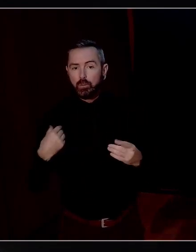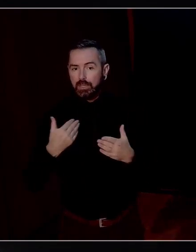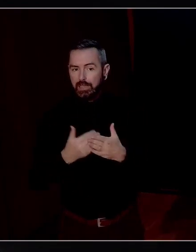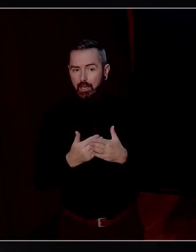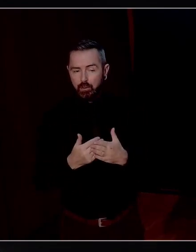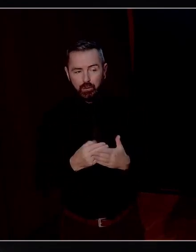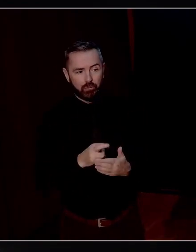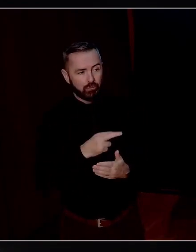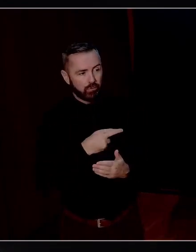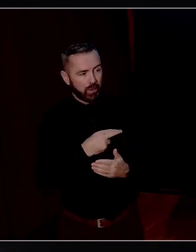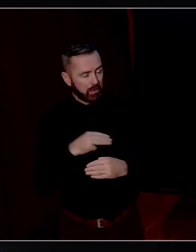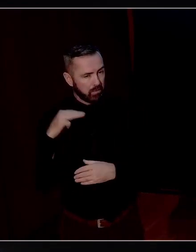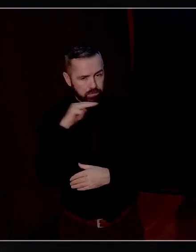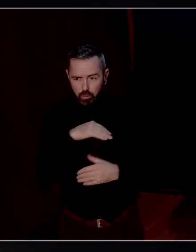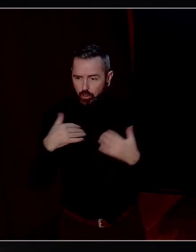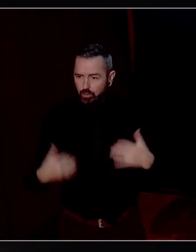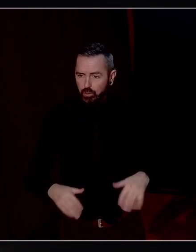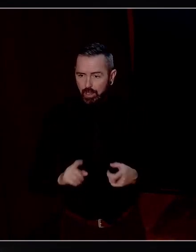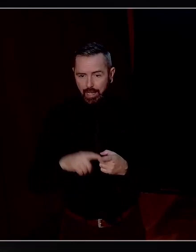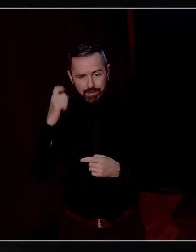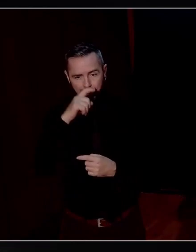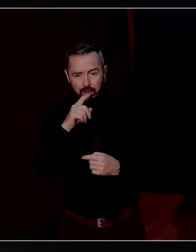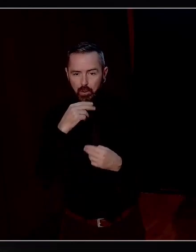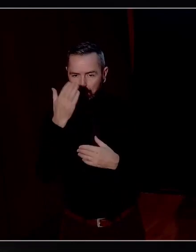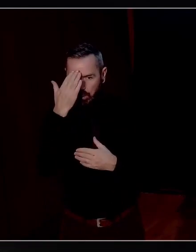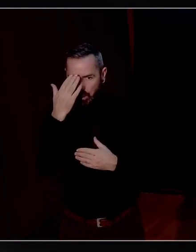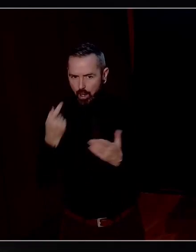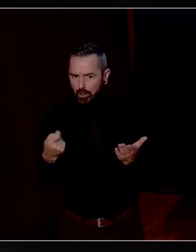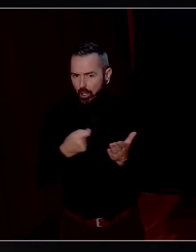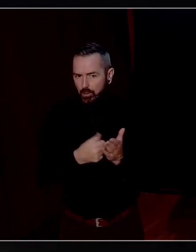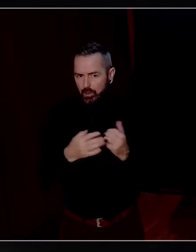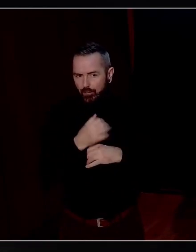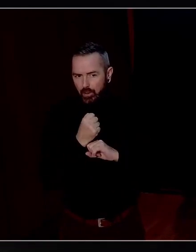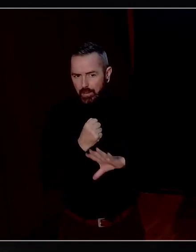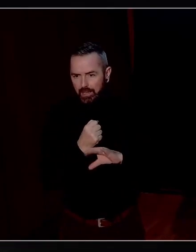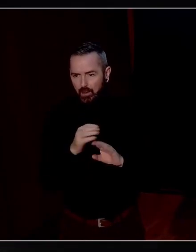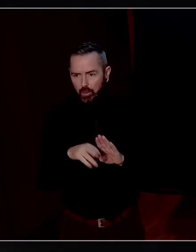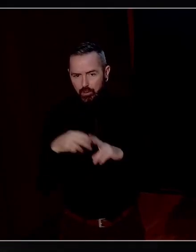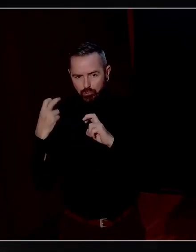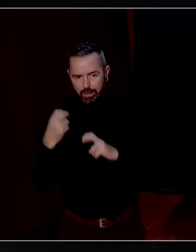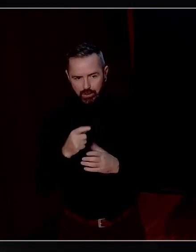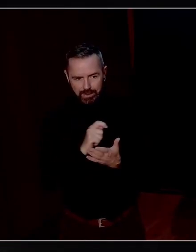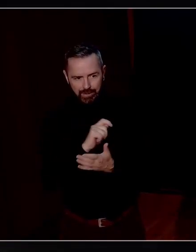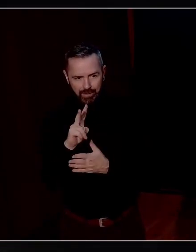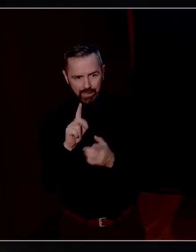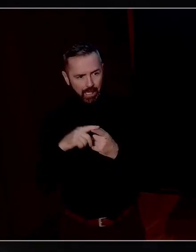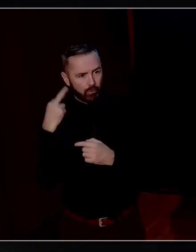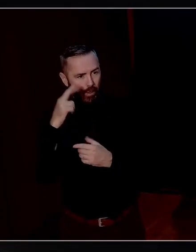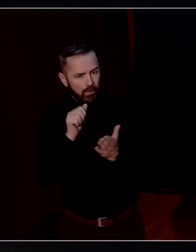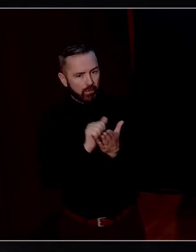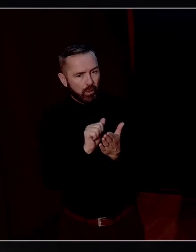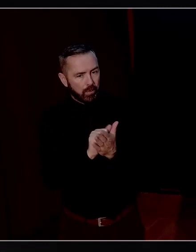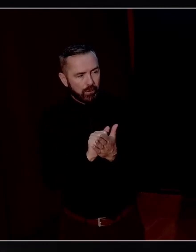continue. And we should also note the contribution of the media with well-researched TV and radio documentaries,